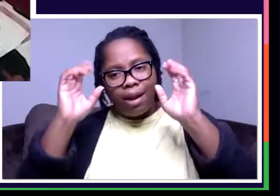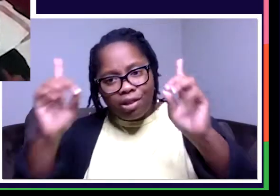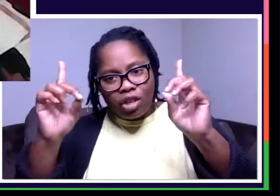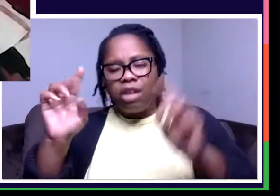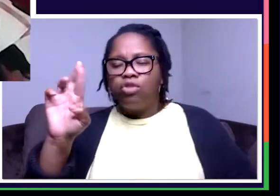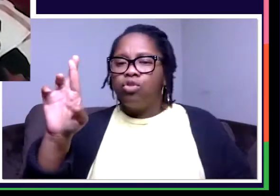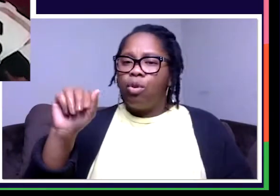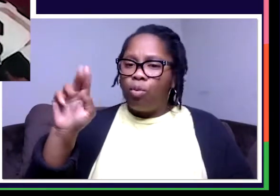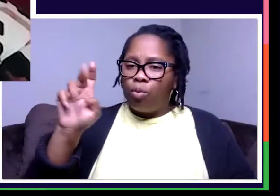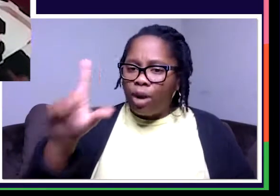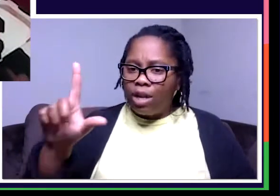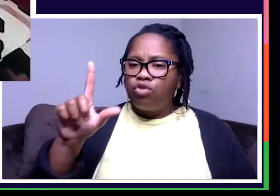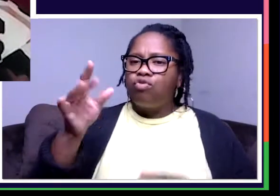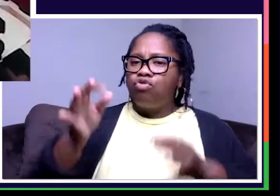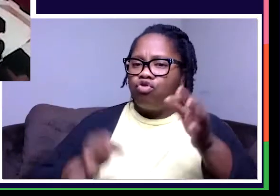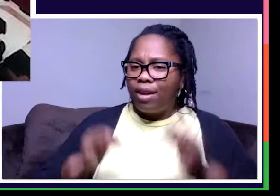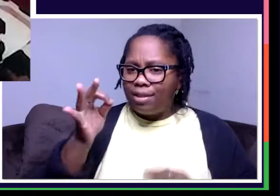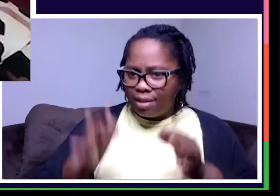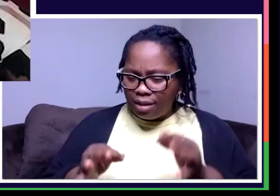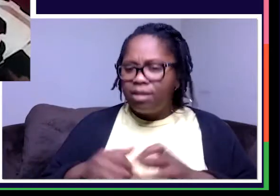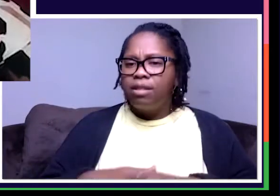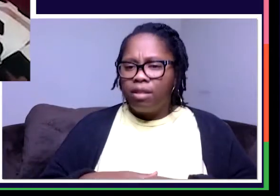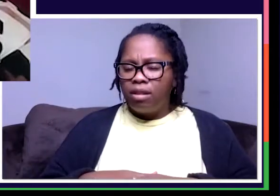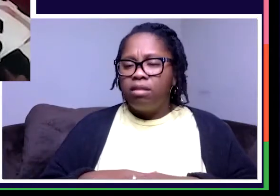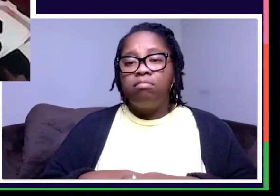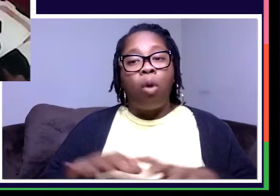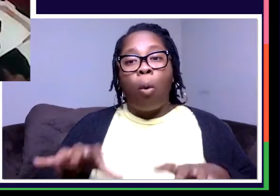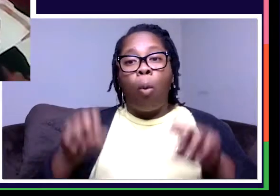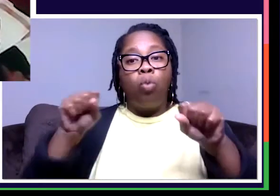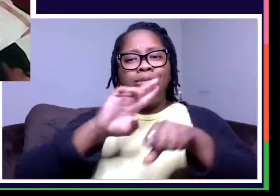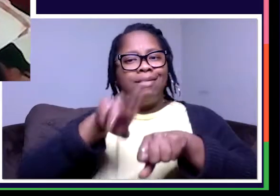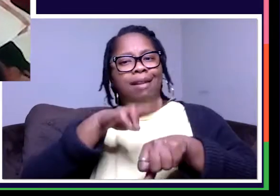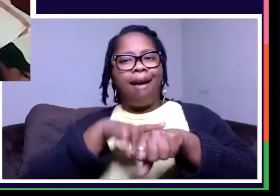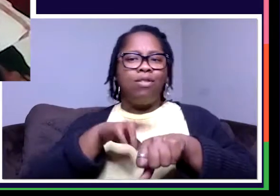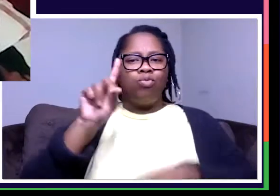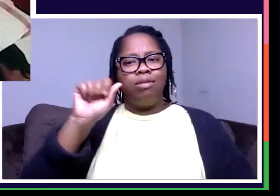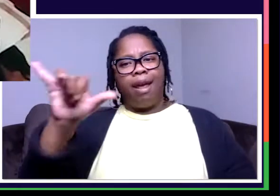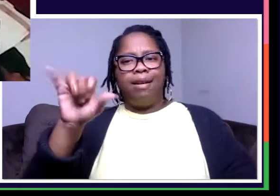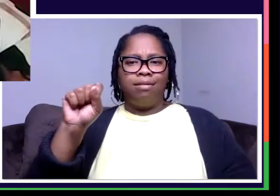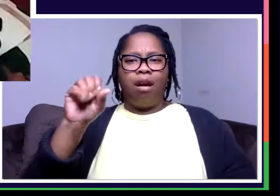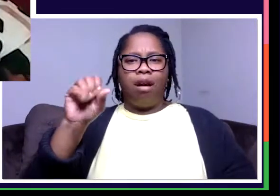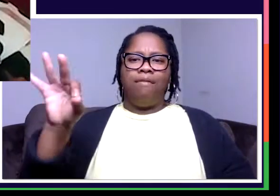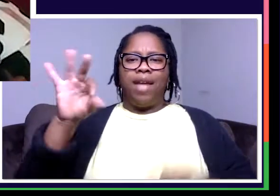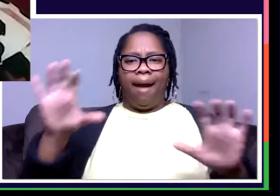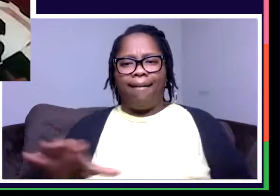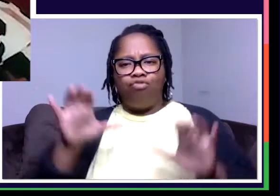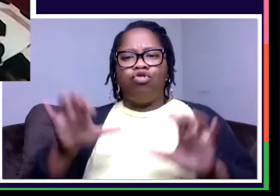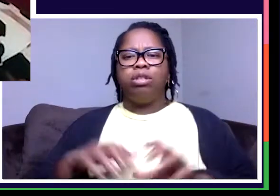on issues of educational and racial justice, holding national days of action